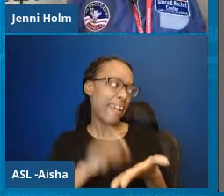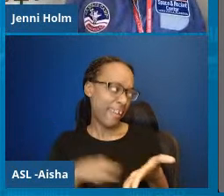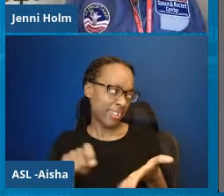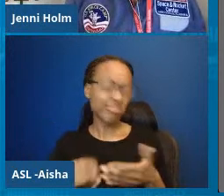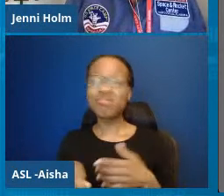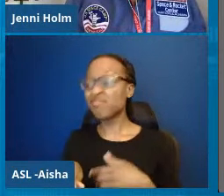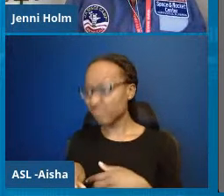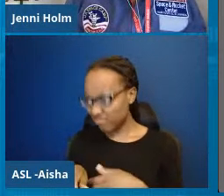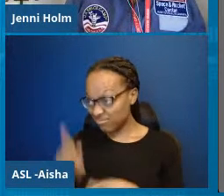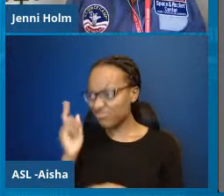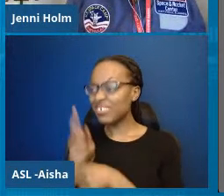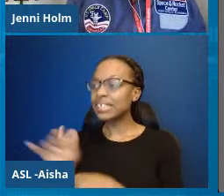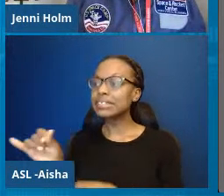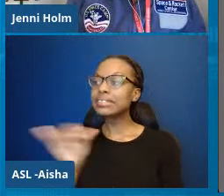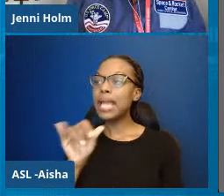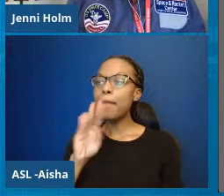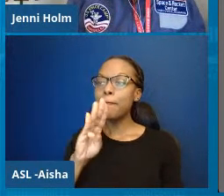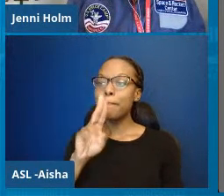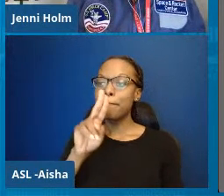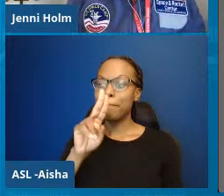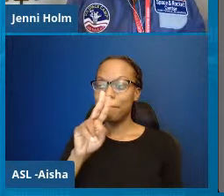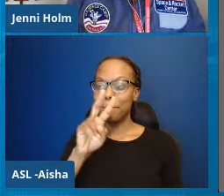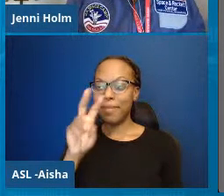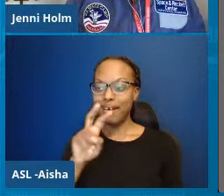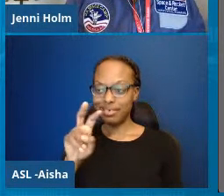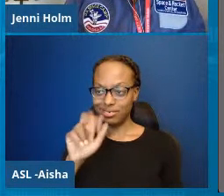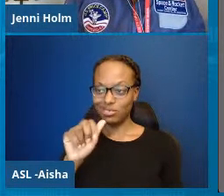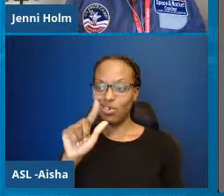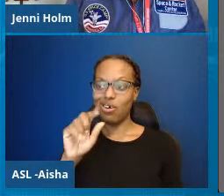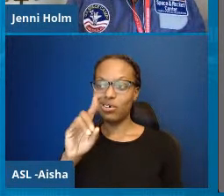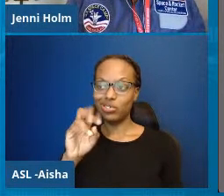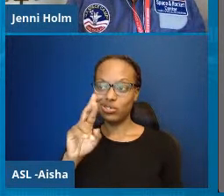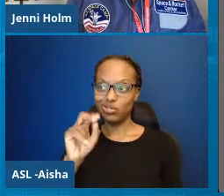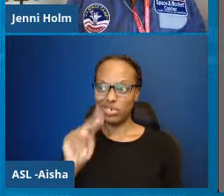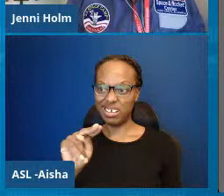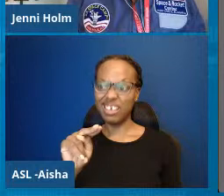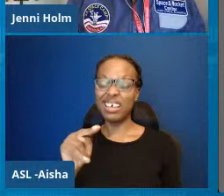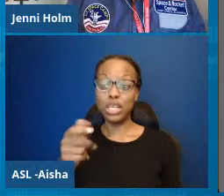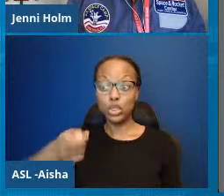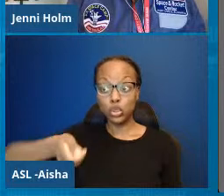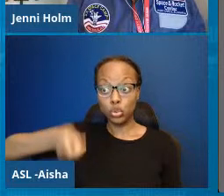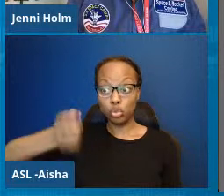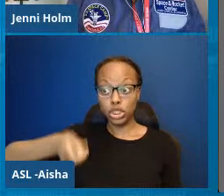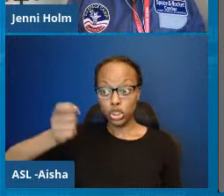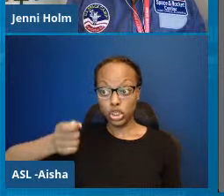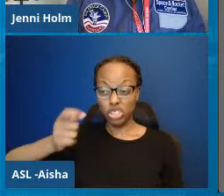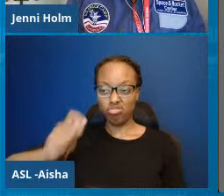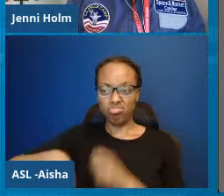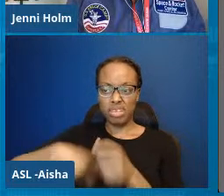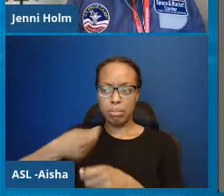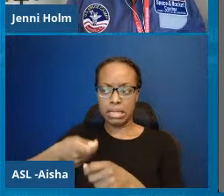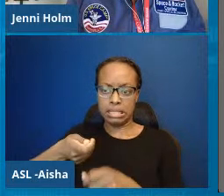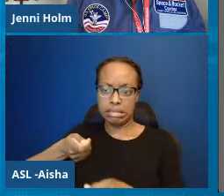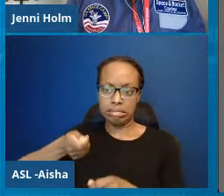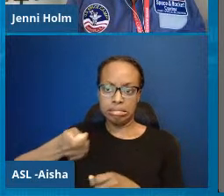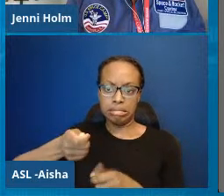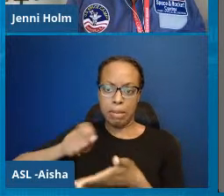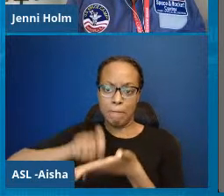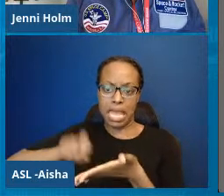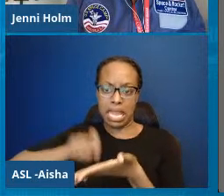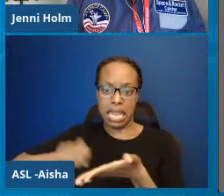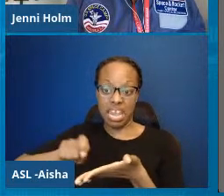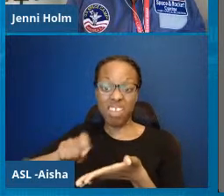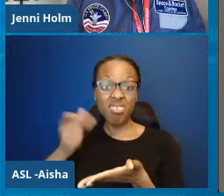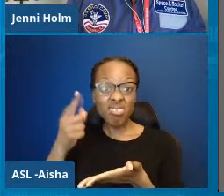used a pen as a makeshift switch. So we're talking like, hundreds of millions of dollars or whatever amount of money went into this. And the